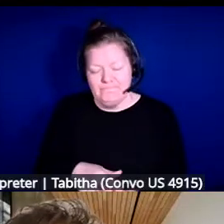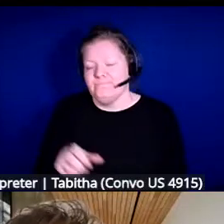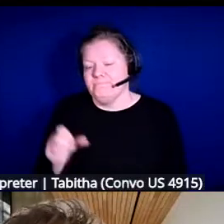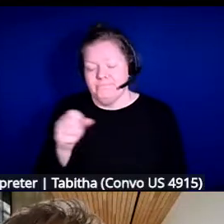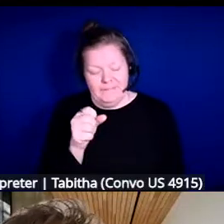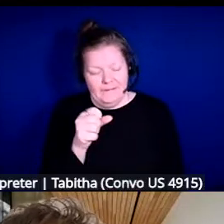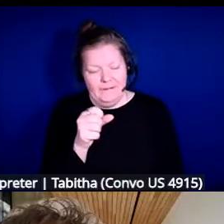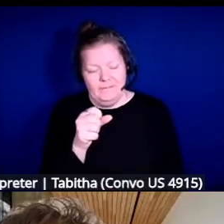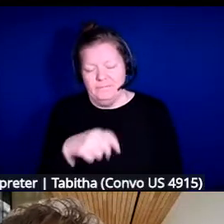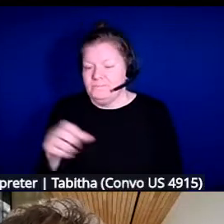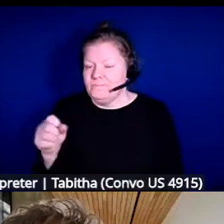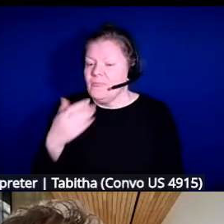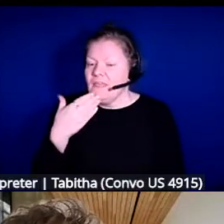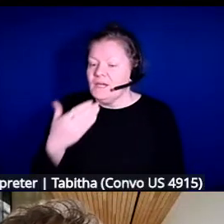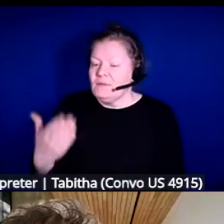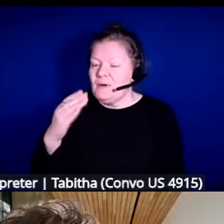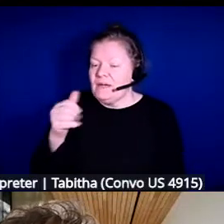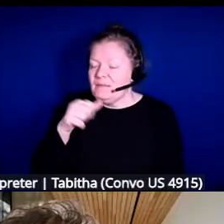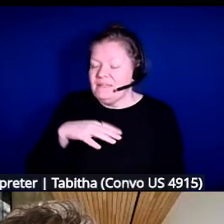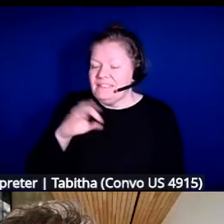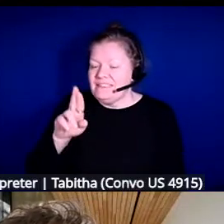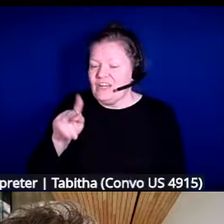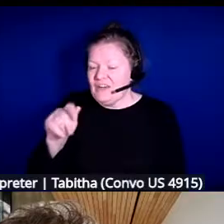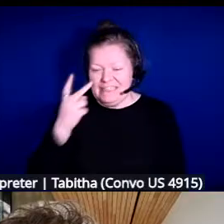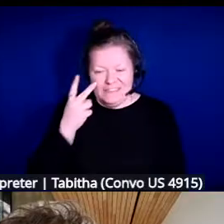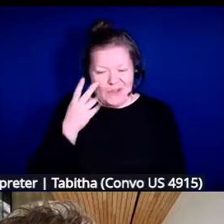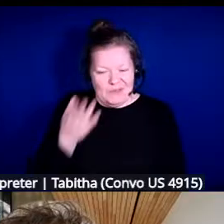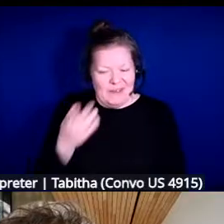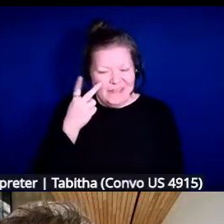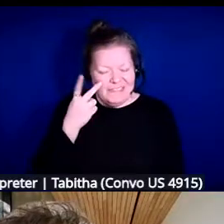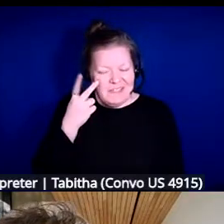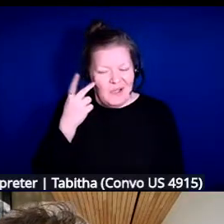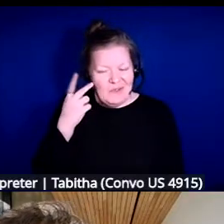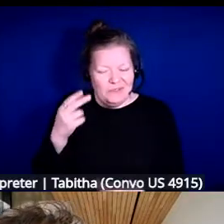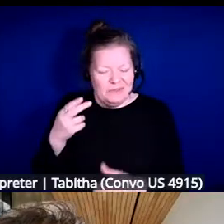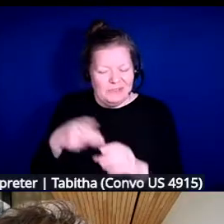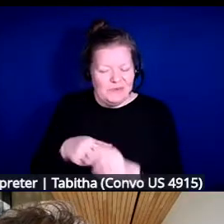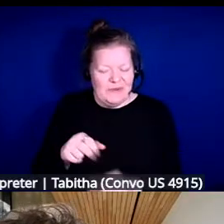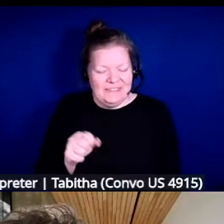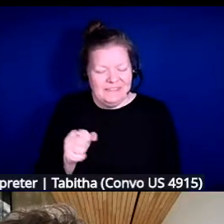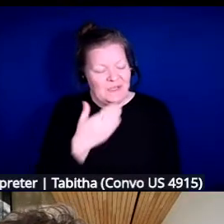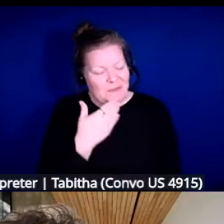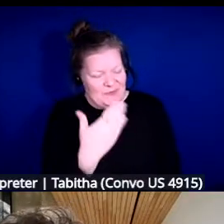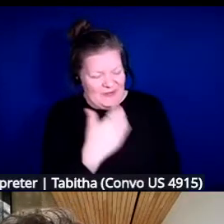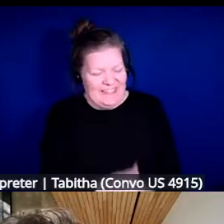Yeah. Yeah. Good morning, Miss Erica. I saw you there. I saw you pop in. Yeah, it's Morning. Morning. 2018.